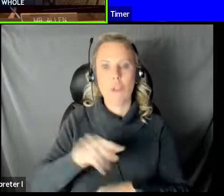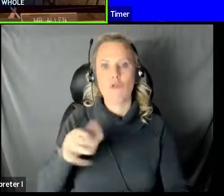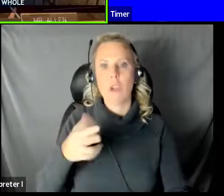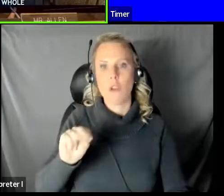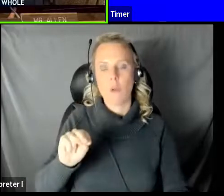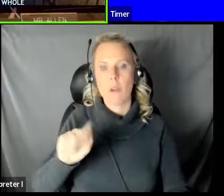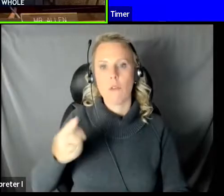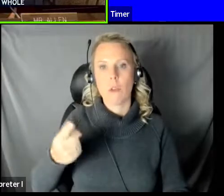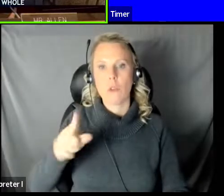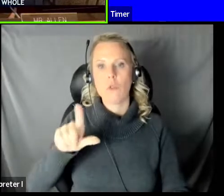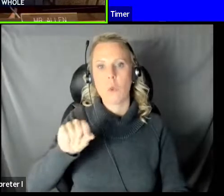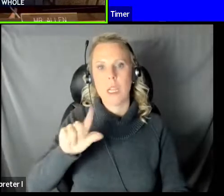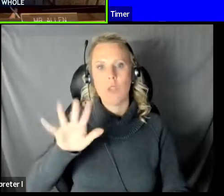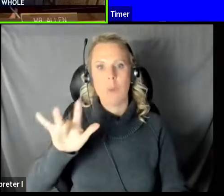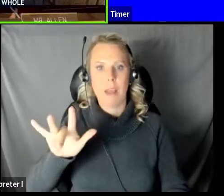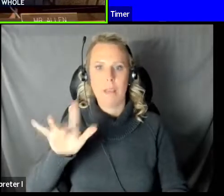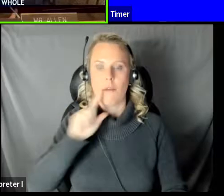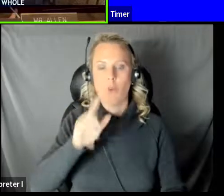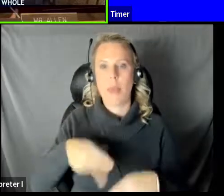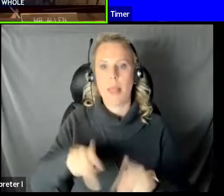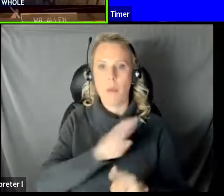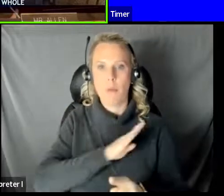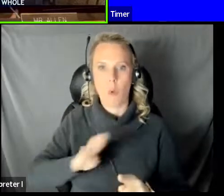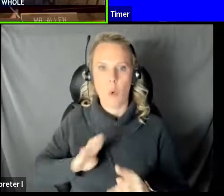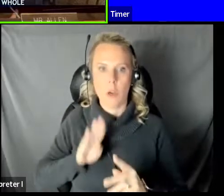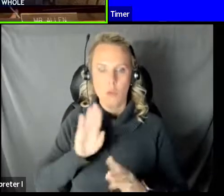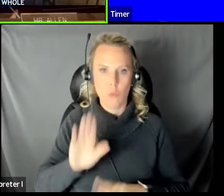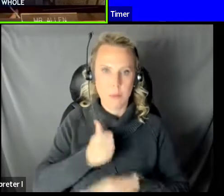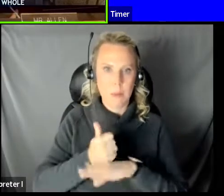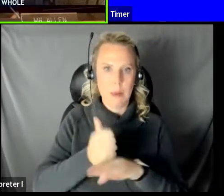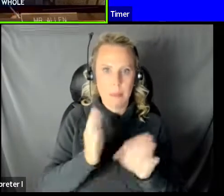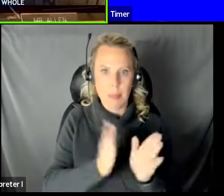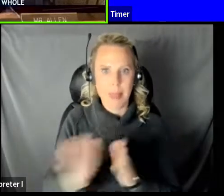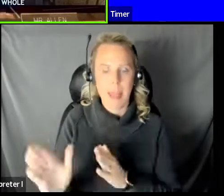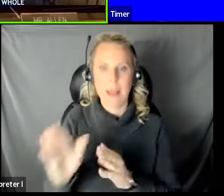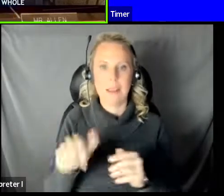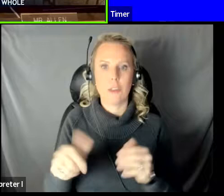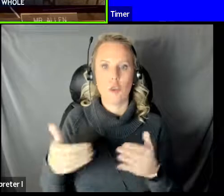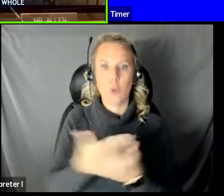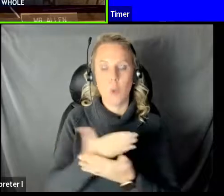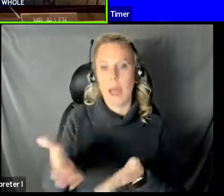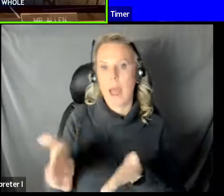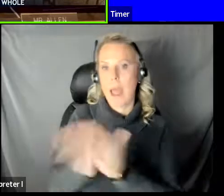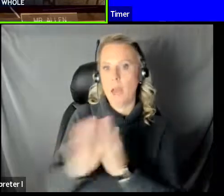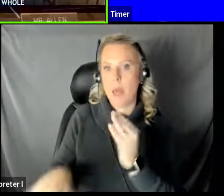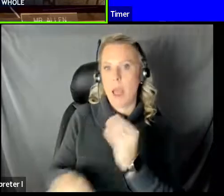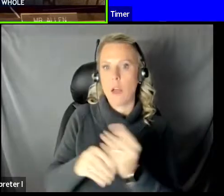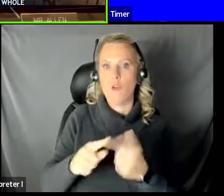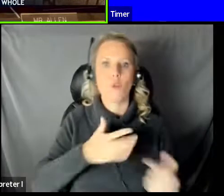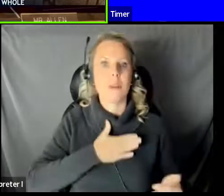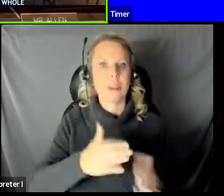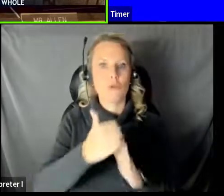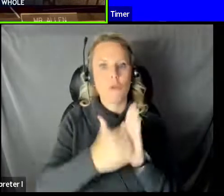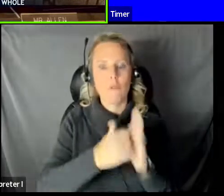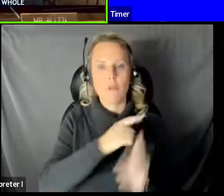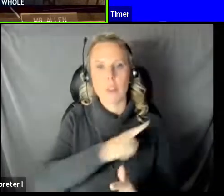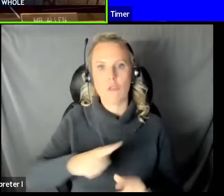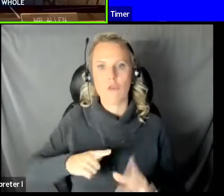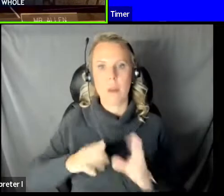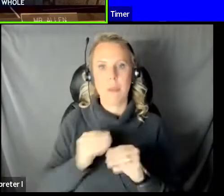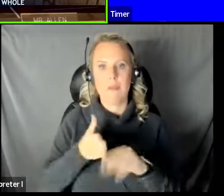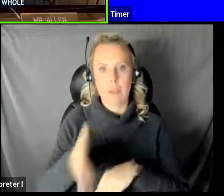2025 to allow time for the board to plan for and implement this new system. Thank you, Mr. Chairman. I ask this measure to be added to the consent agenda for the legislative meeting to